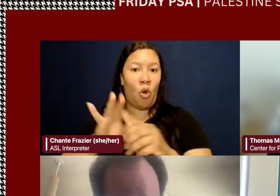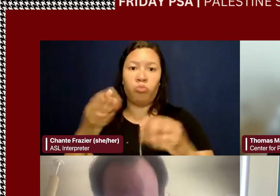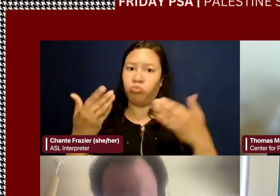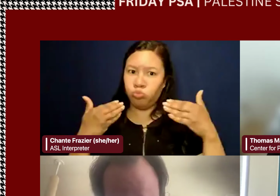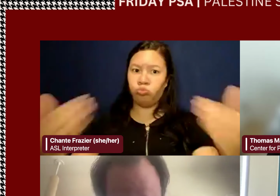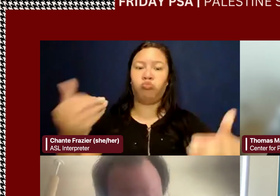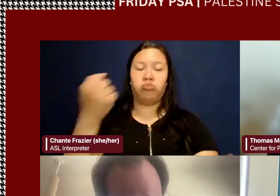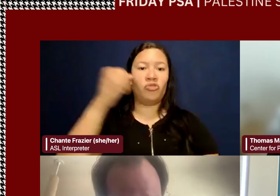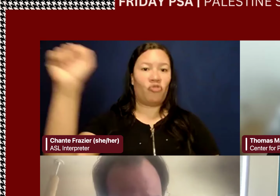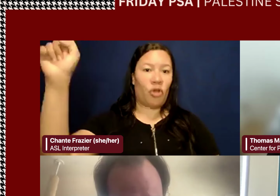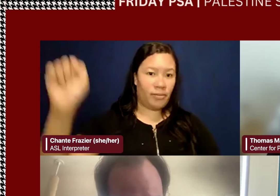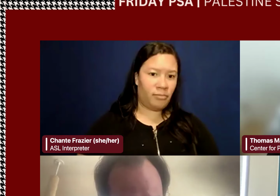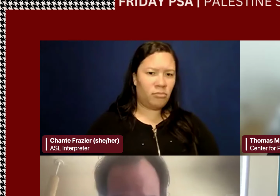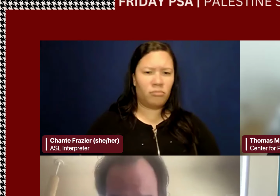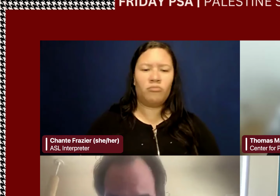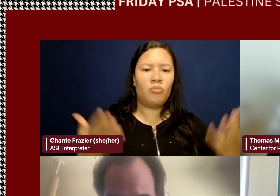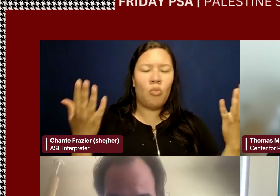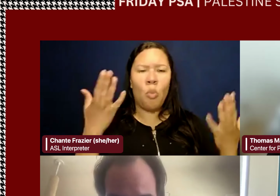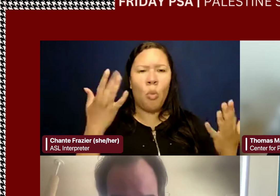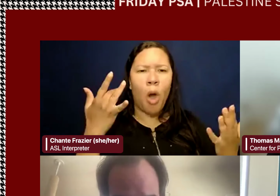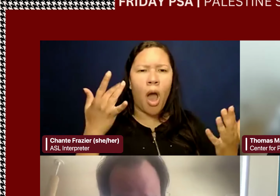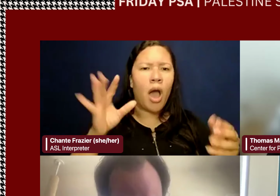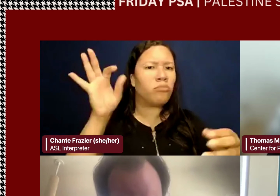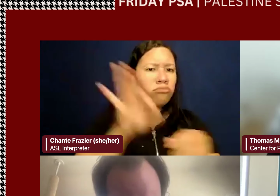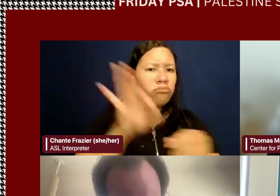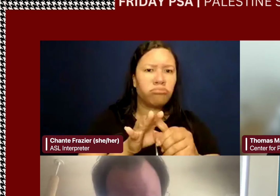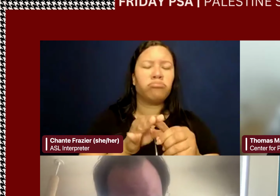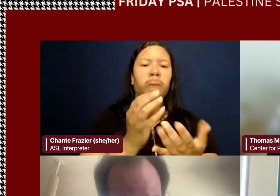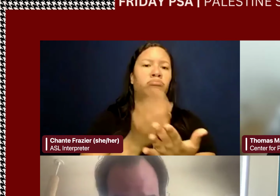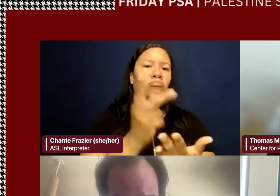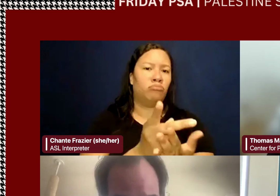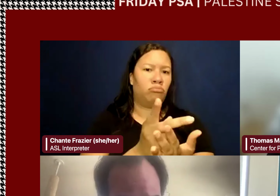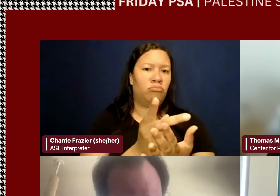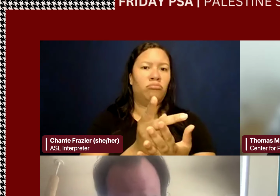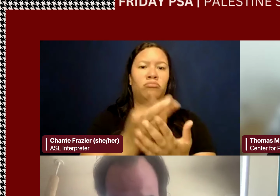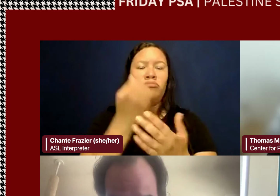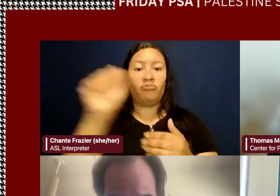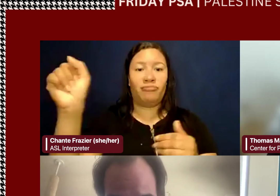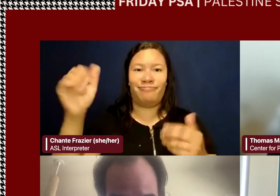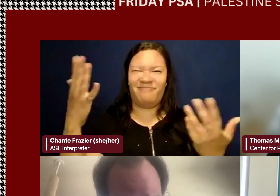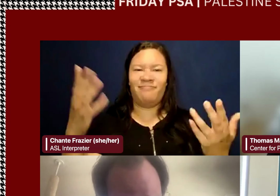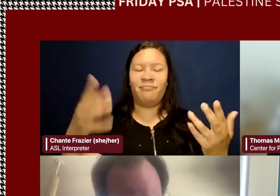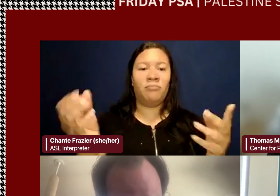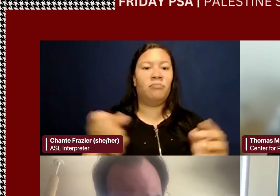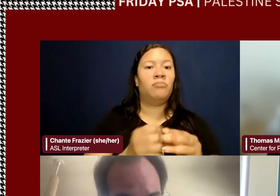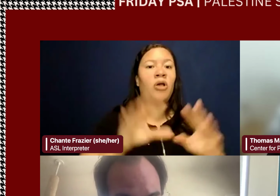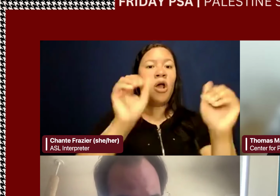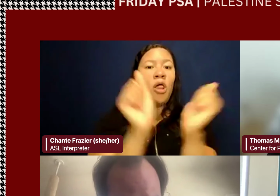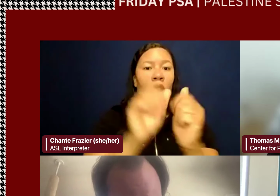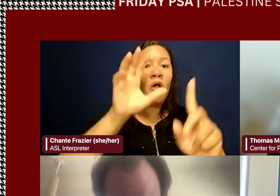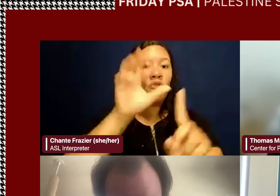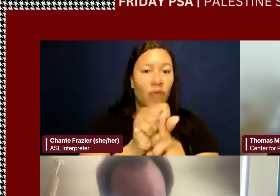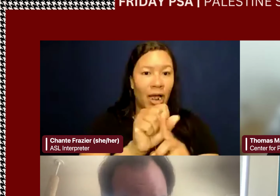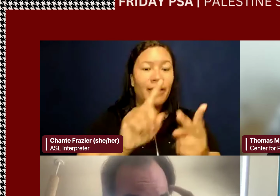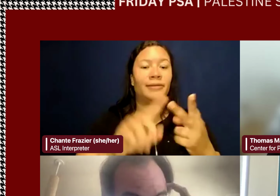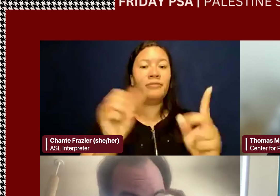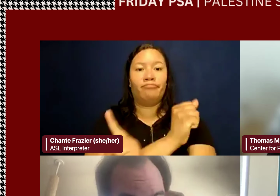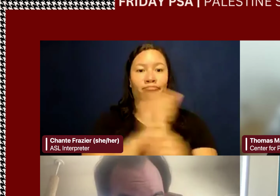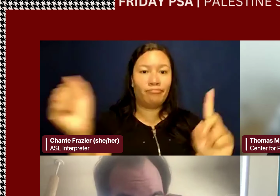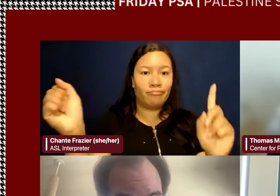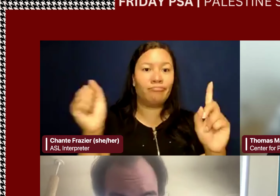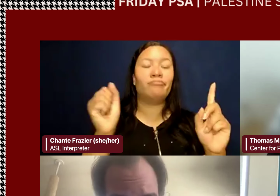What led up to the strike authorization vote was at the arrests and assaults on encampment and